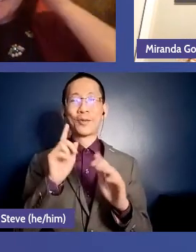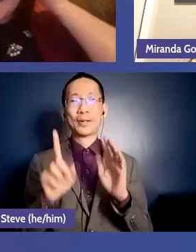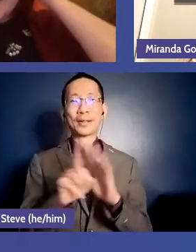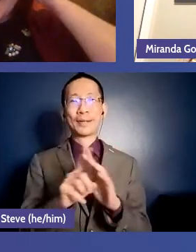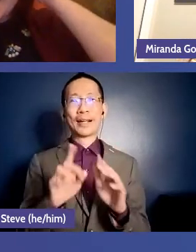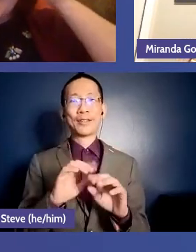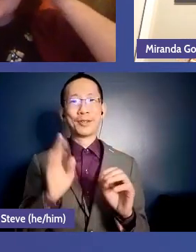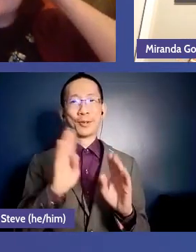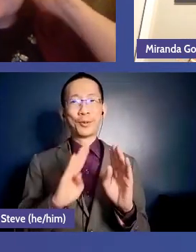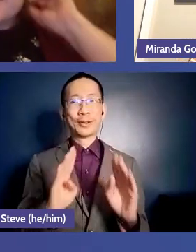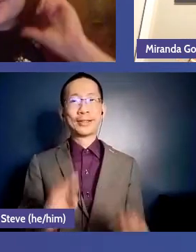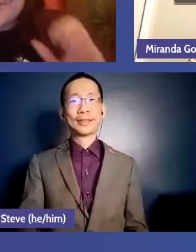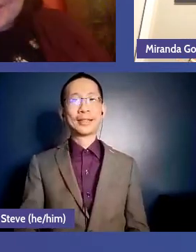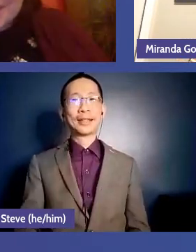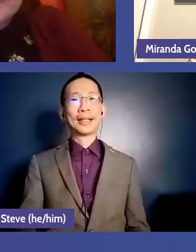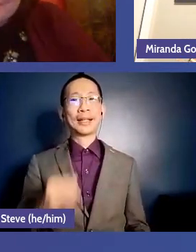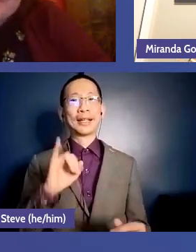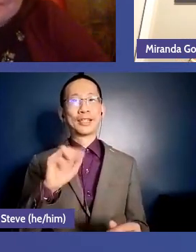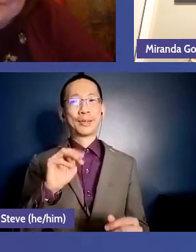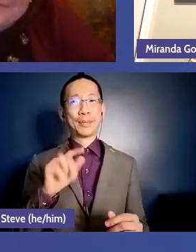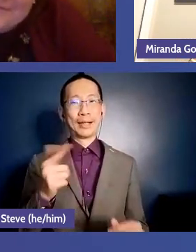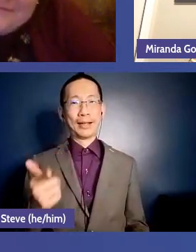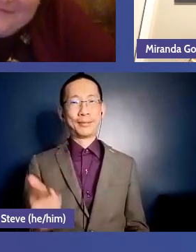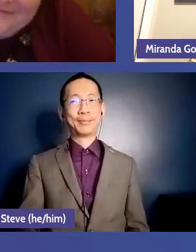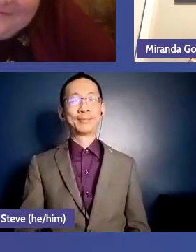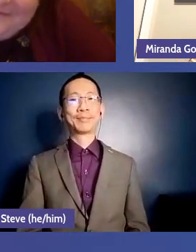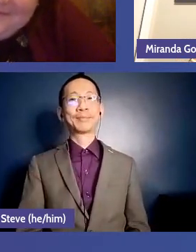worries. And Jamil, over to you.